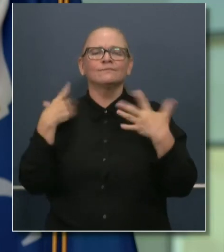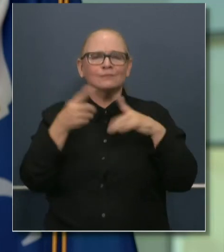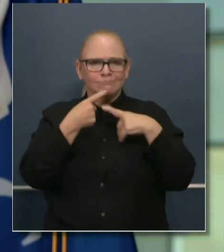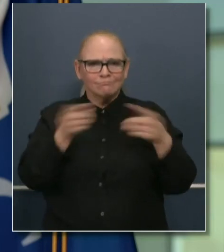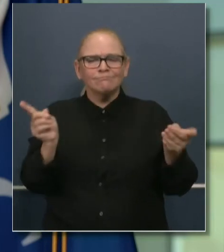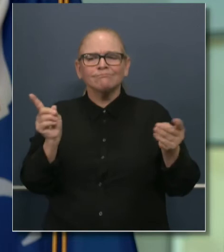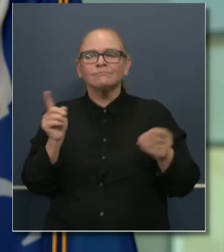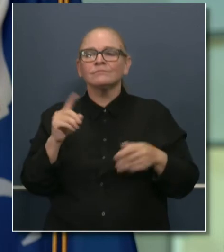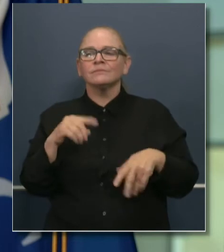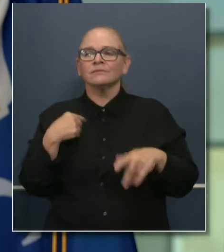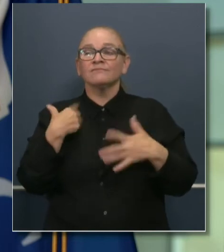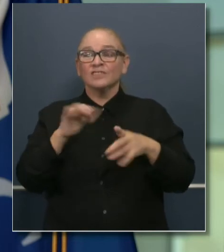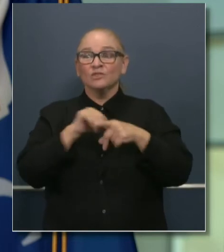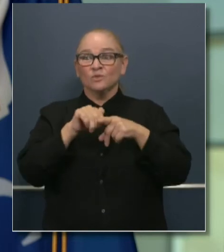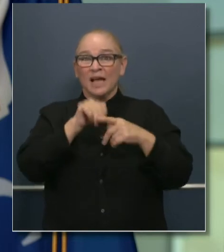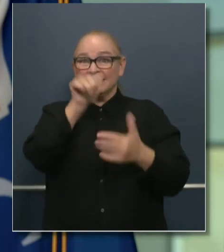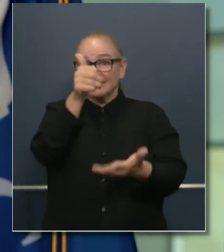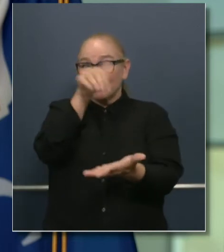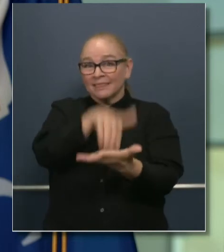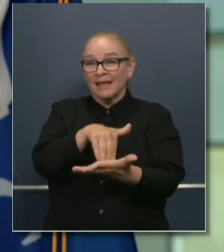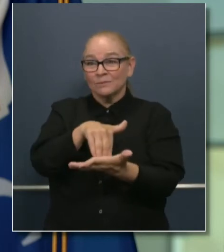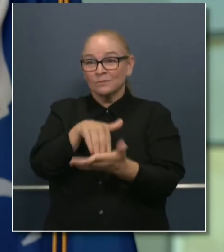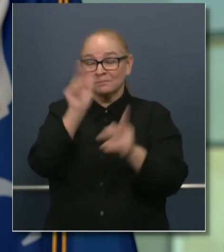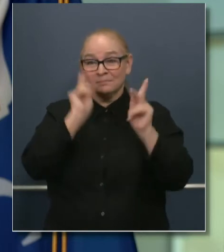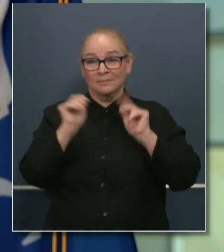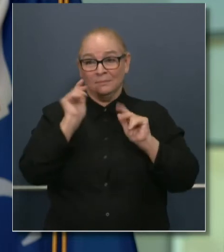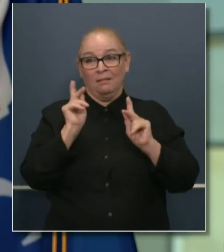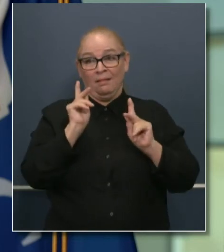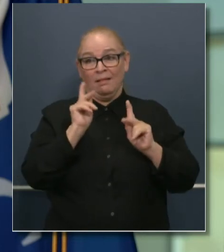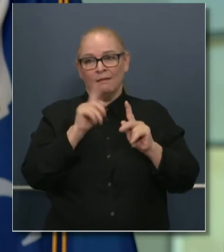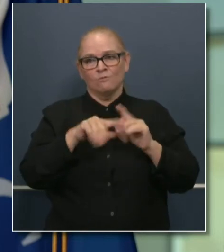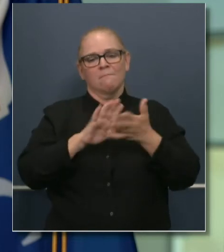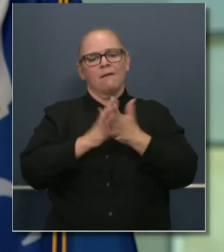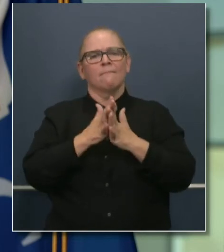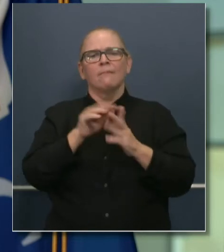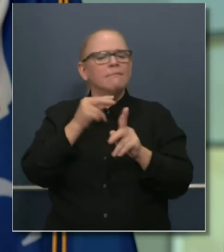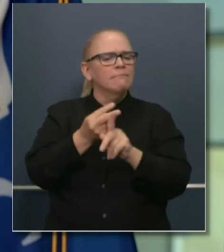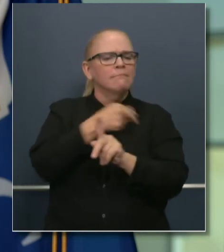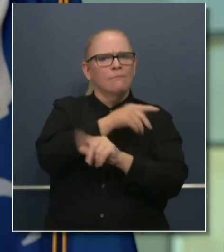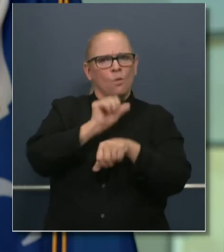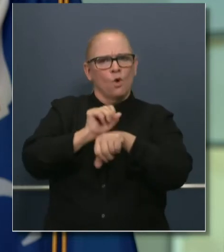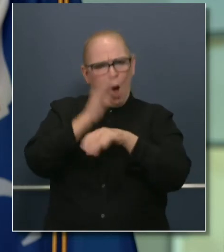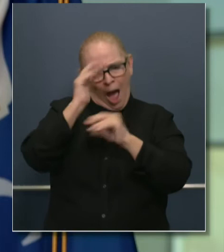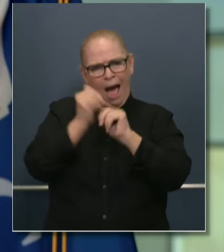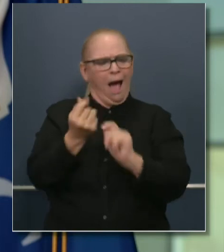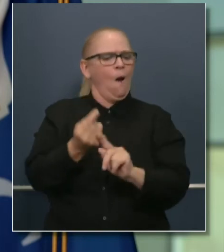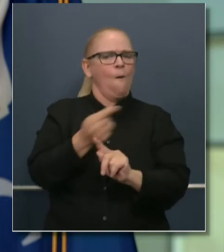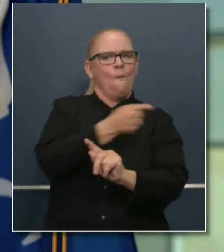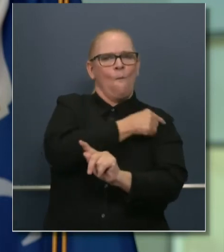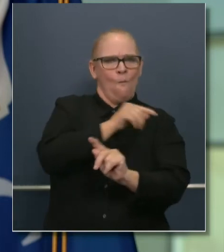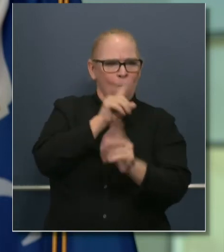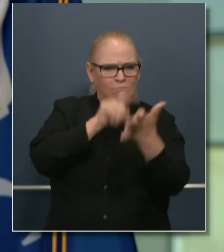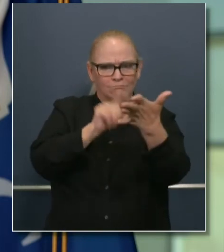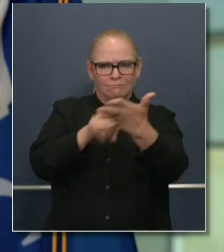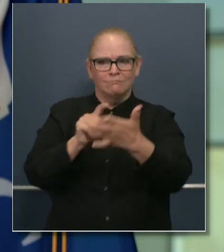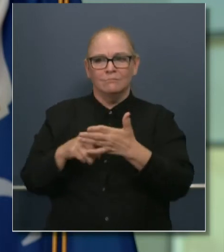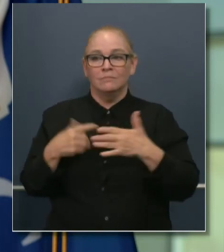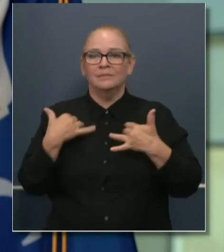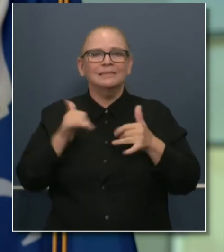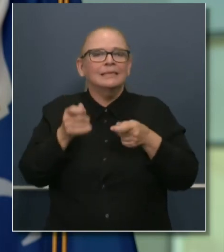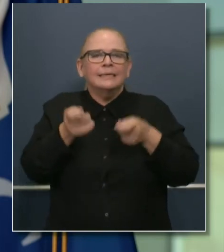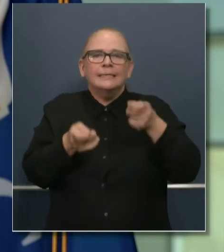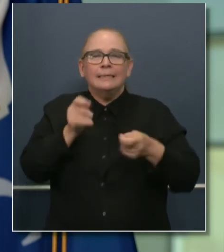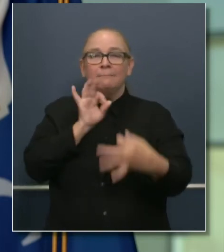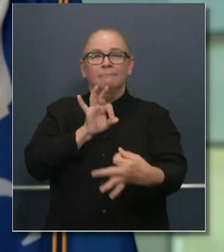phase 1 goals of contact tracers. We made additional modifications to our approach and the protocols relating to contact